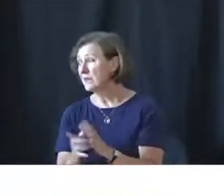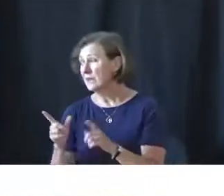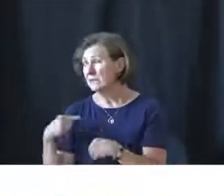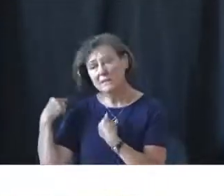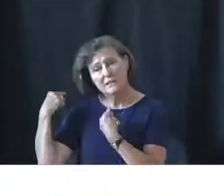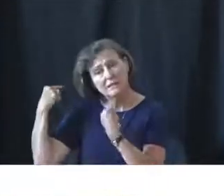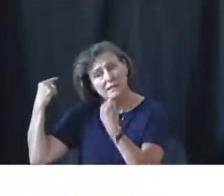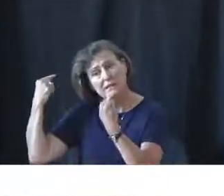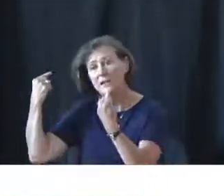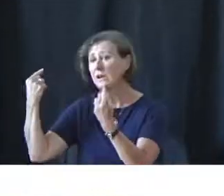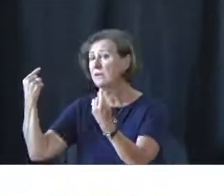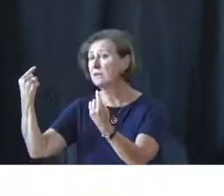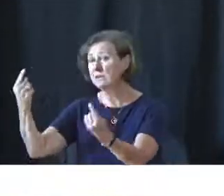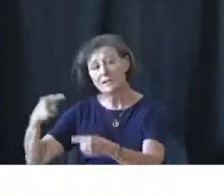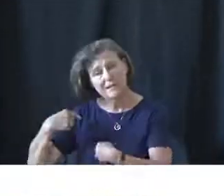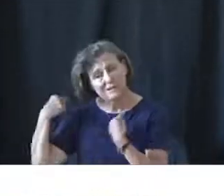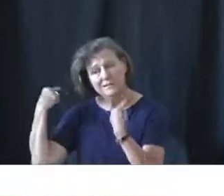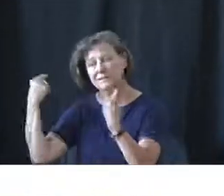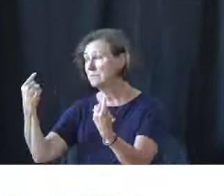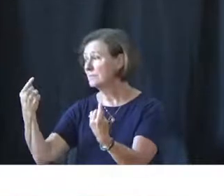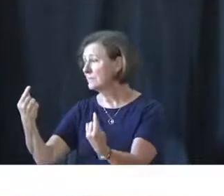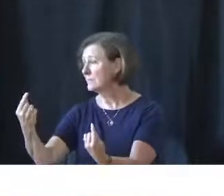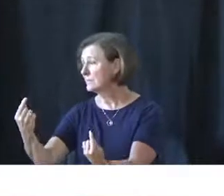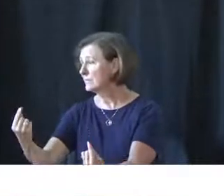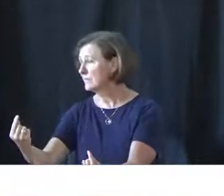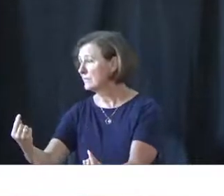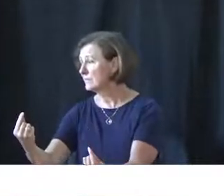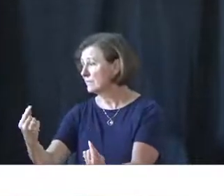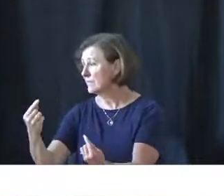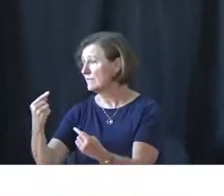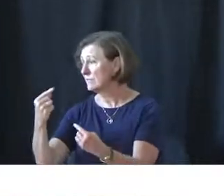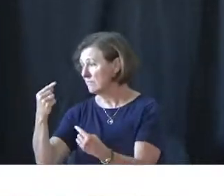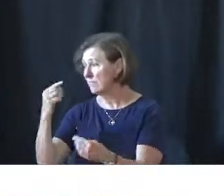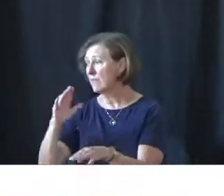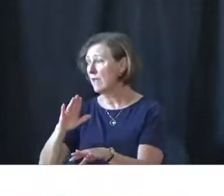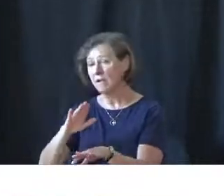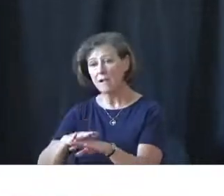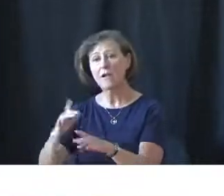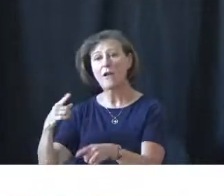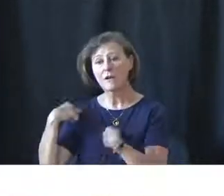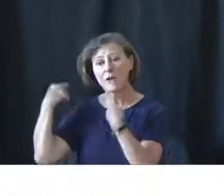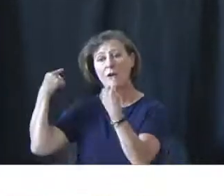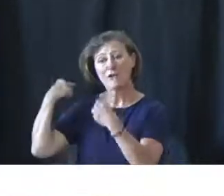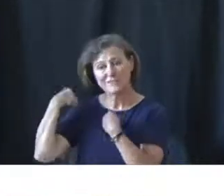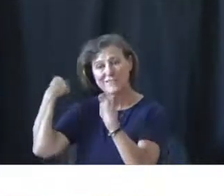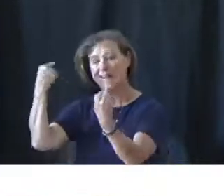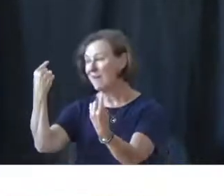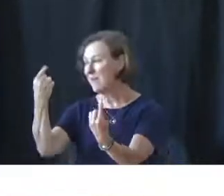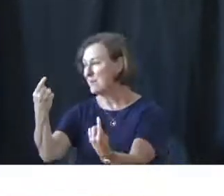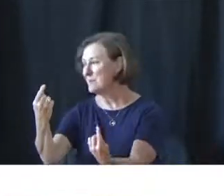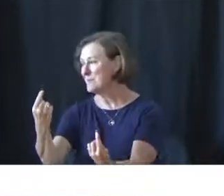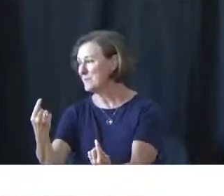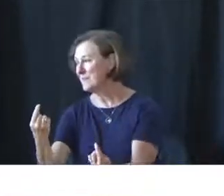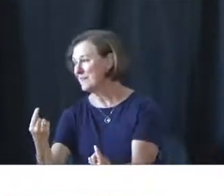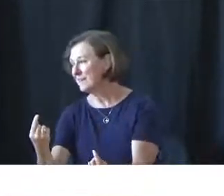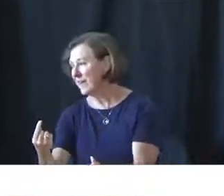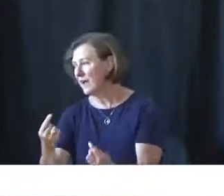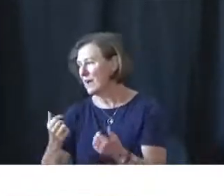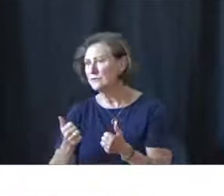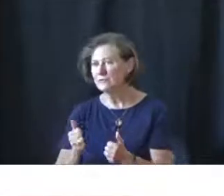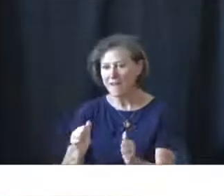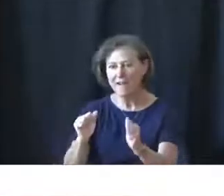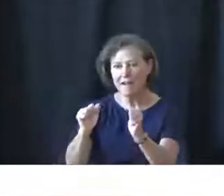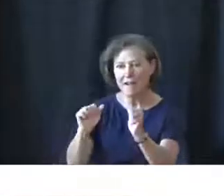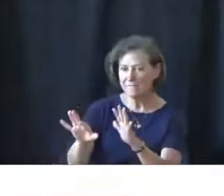It's been long on my mind, you know it's been a long, long time.